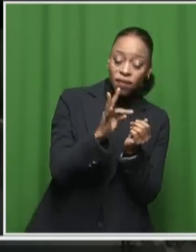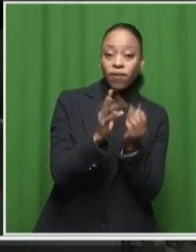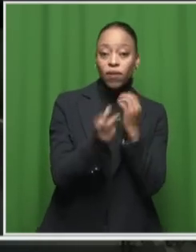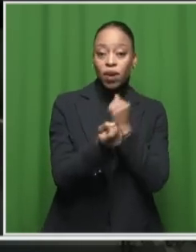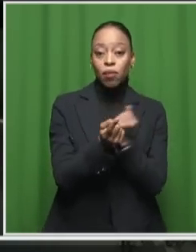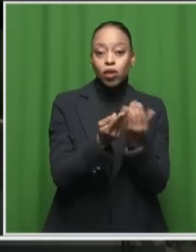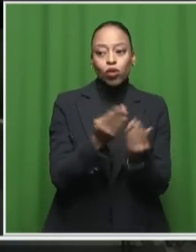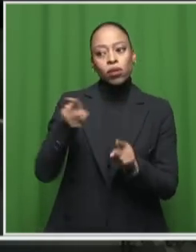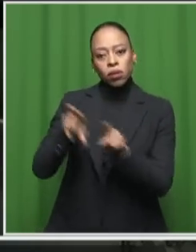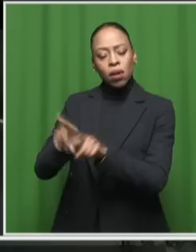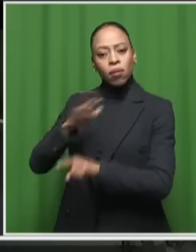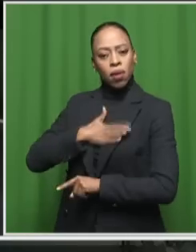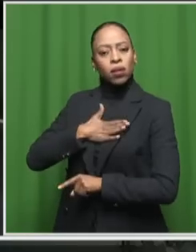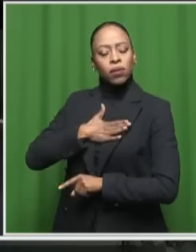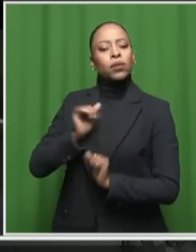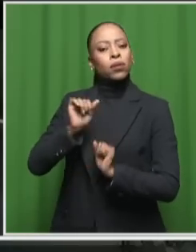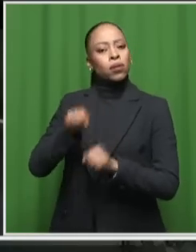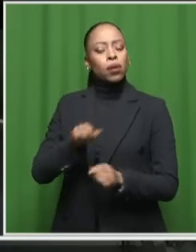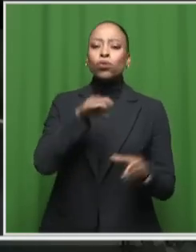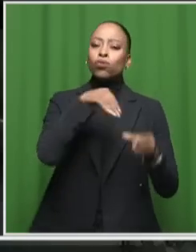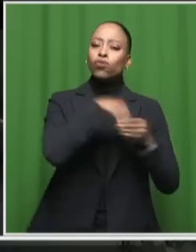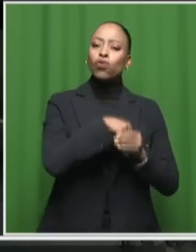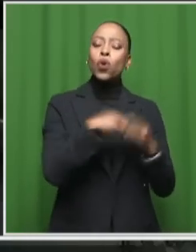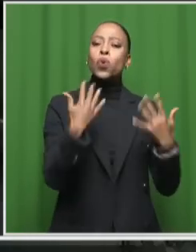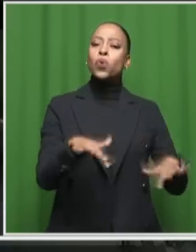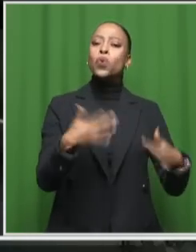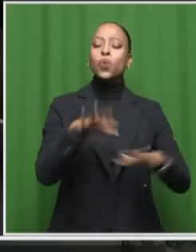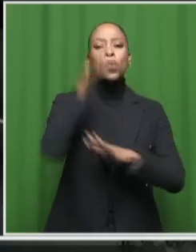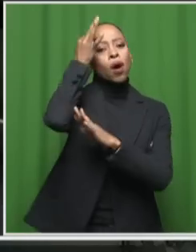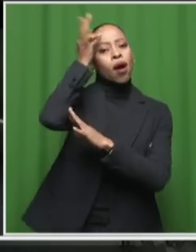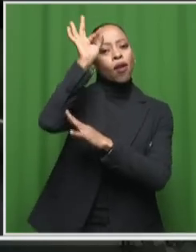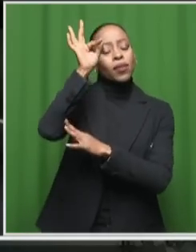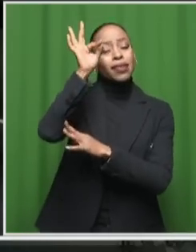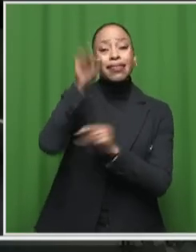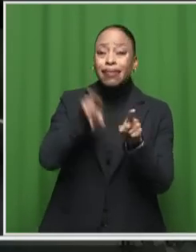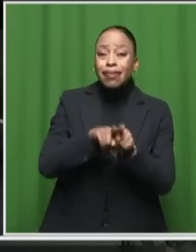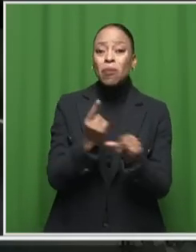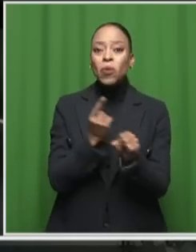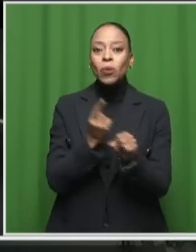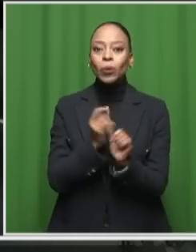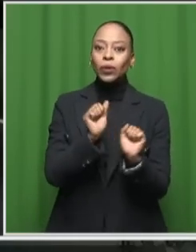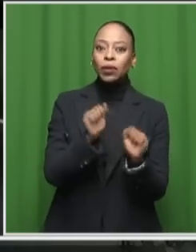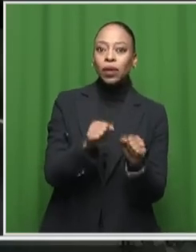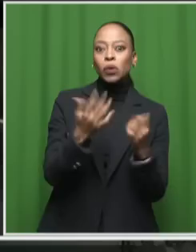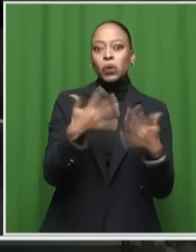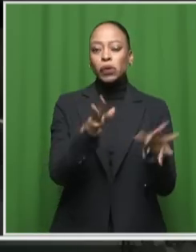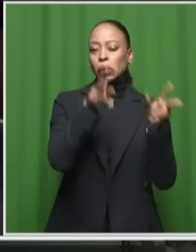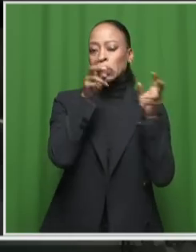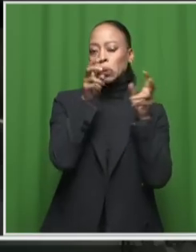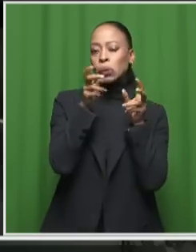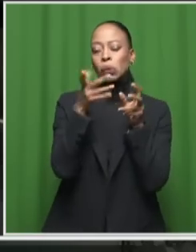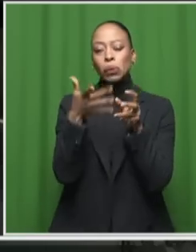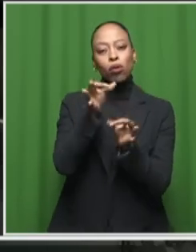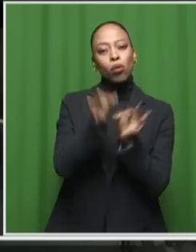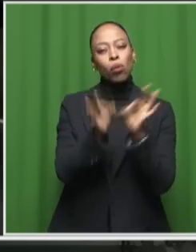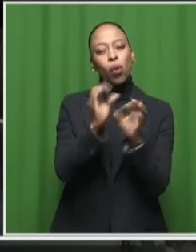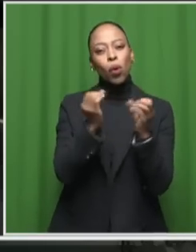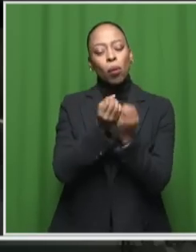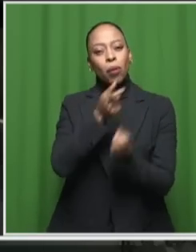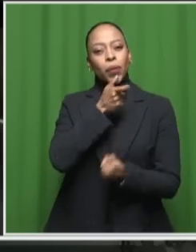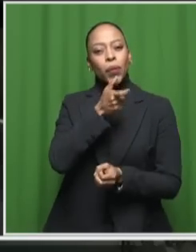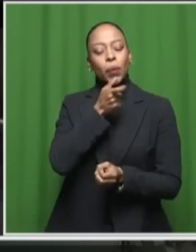are part and parcel of that government machine. Again, already we're seeing what the parties are